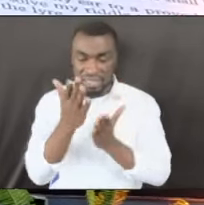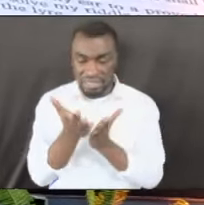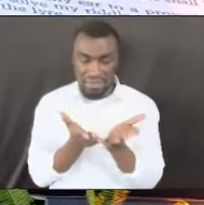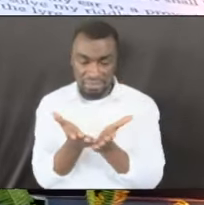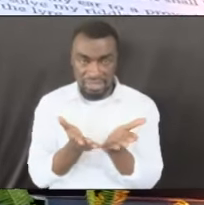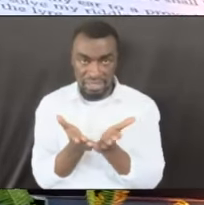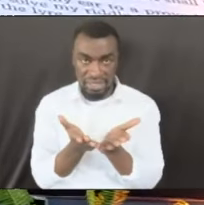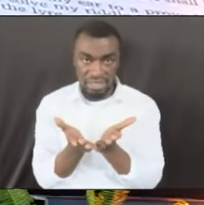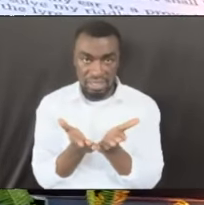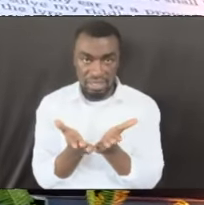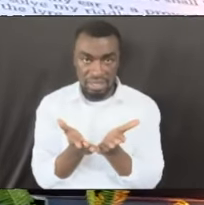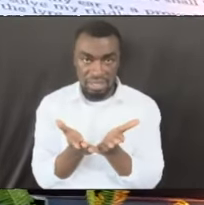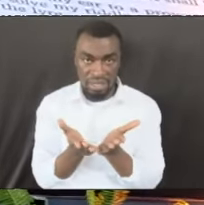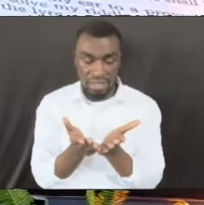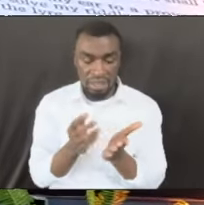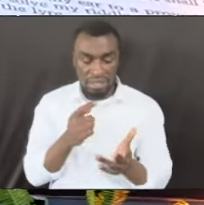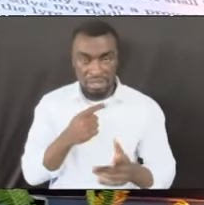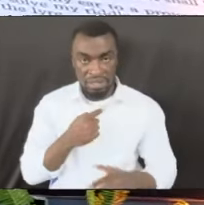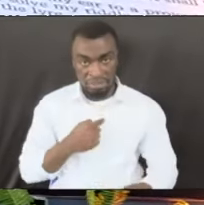So as I do that,